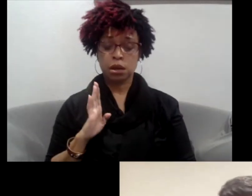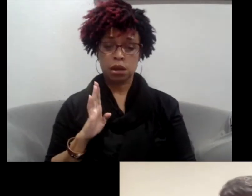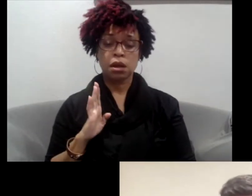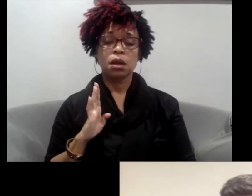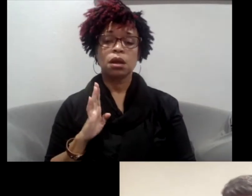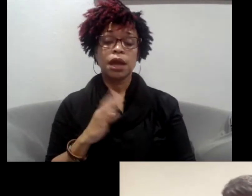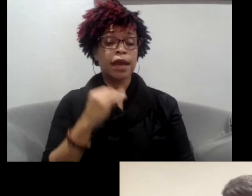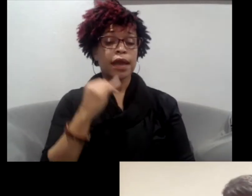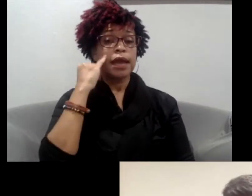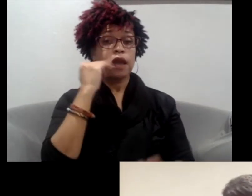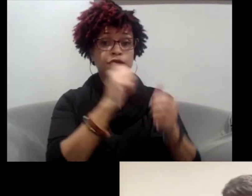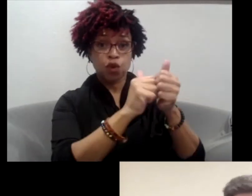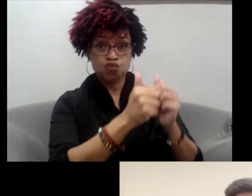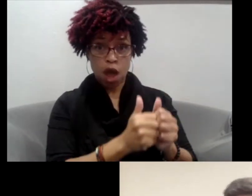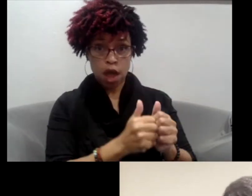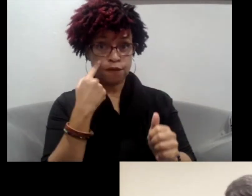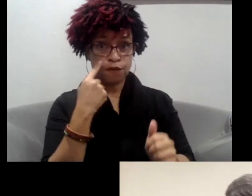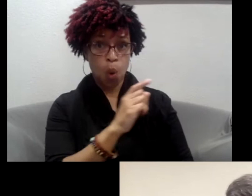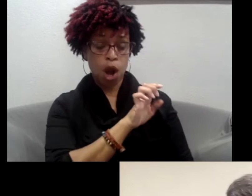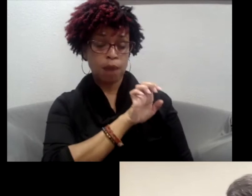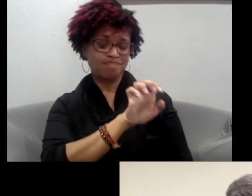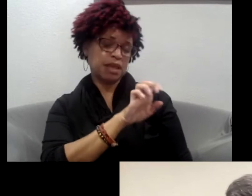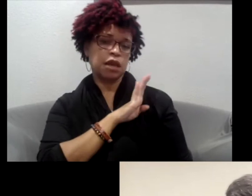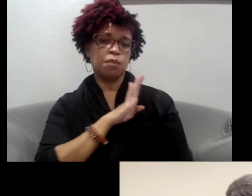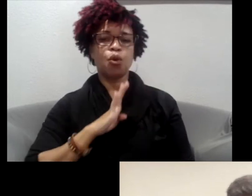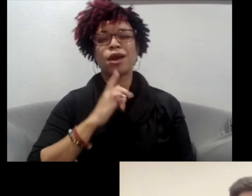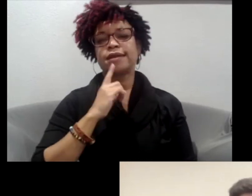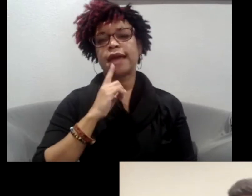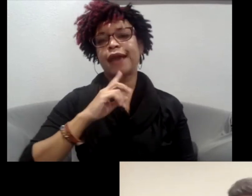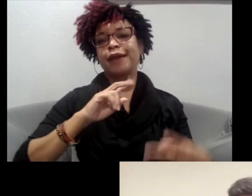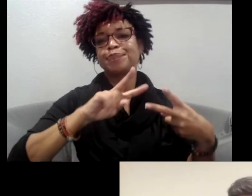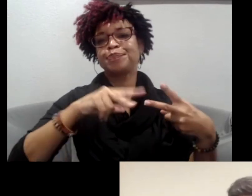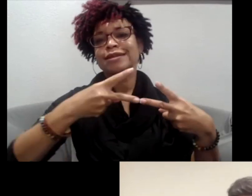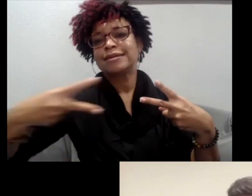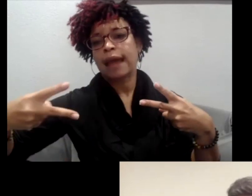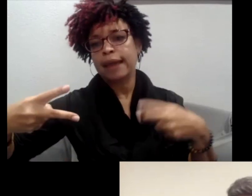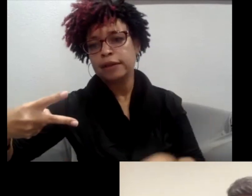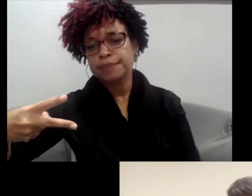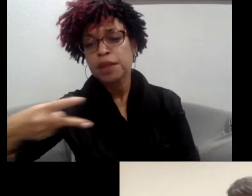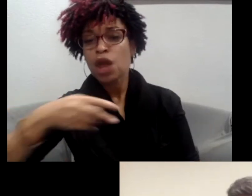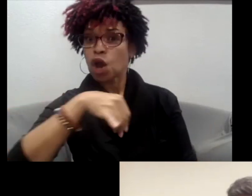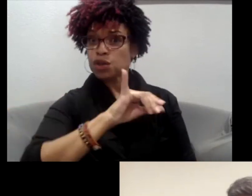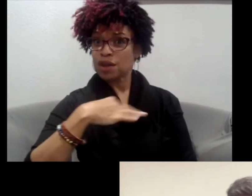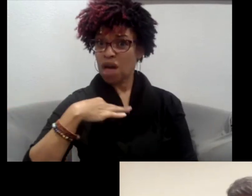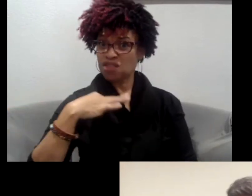If you run for e-board and let's say you get second place, would you still be eligible to be an ADEM